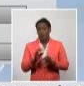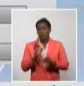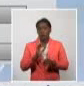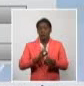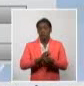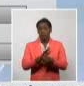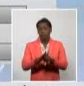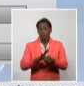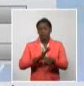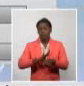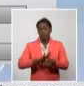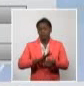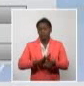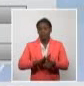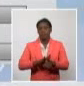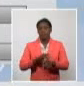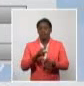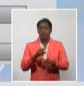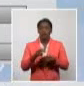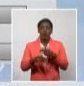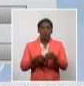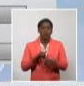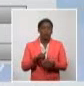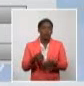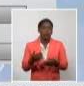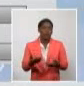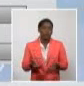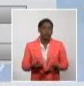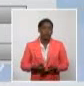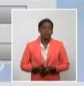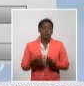296,680 deaths in the world, for a lethality of